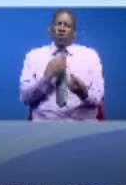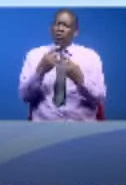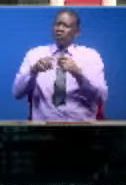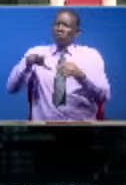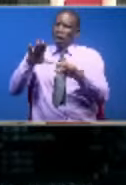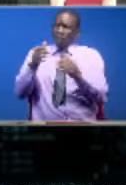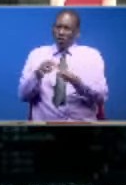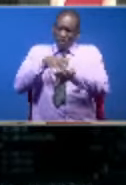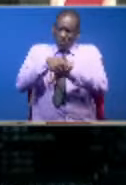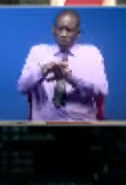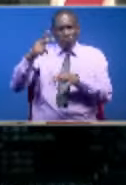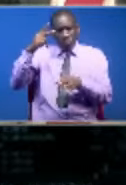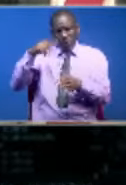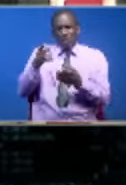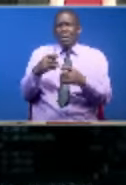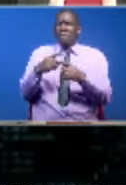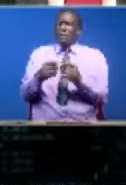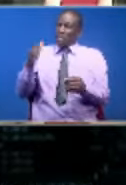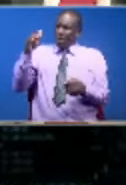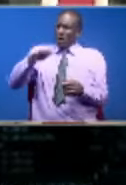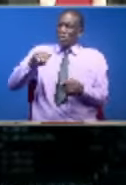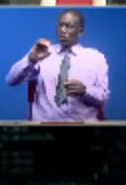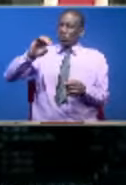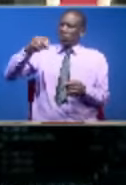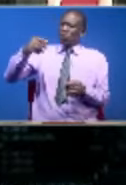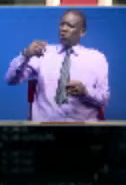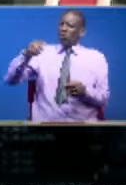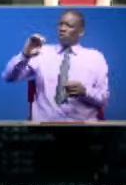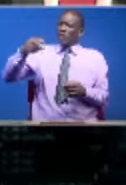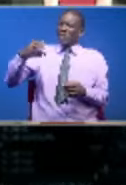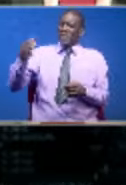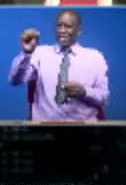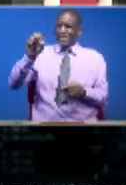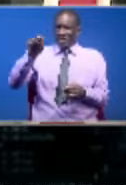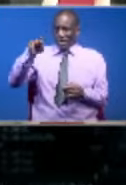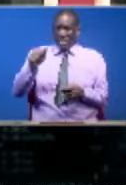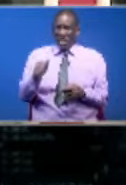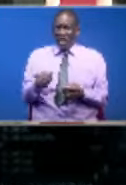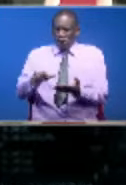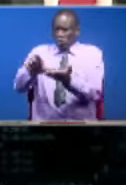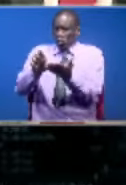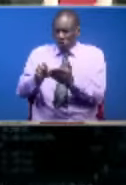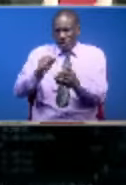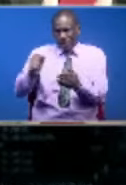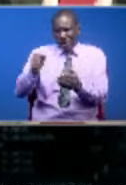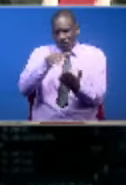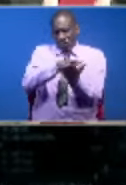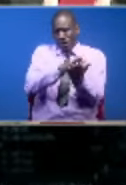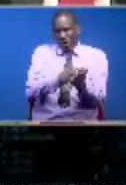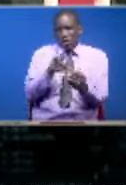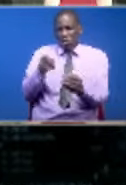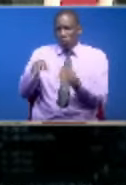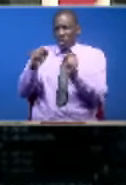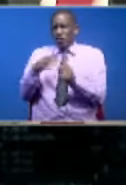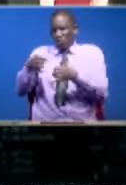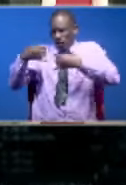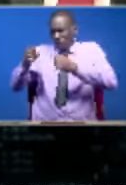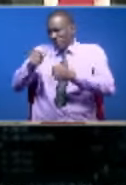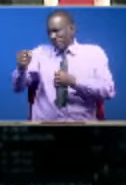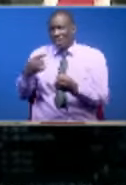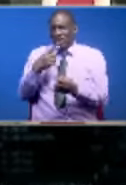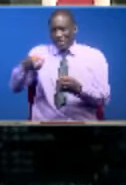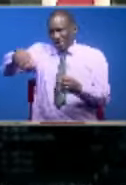influencing policy further down the road. But let me come to Krishna. So he sits on the lending side. You are, if I could say, on the implementing side. Tell us about